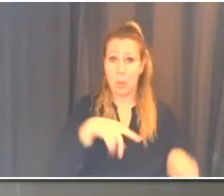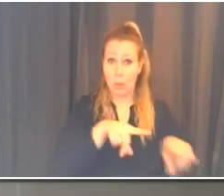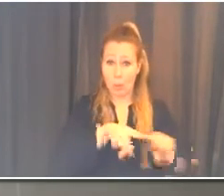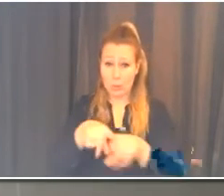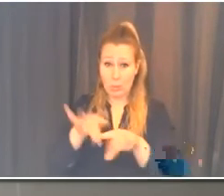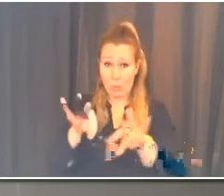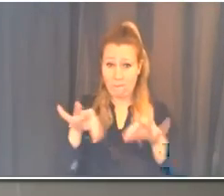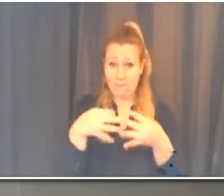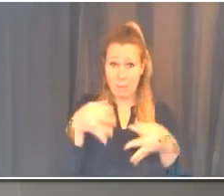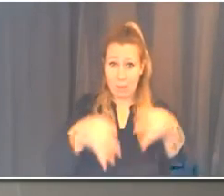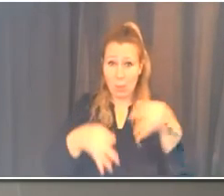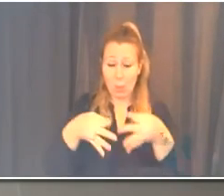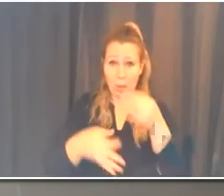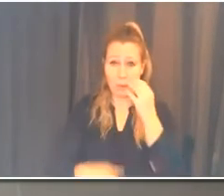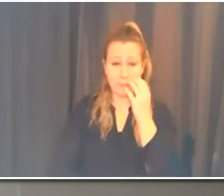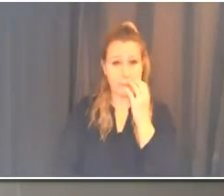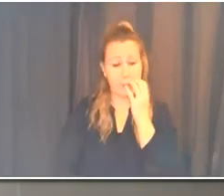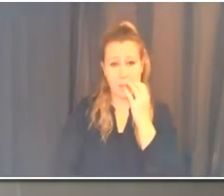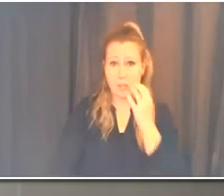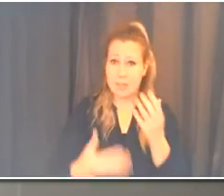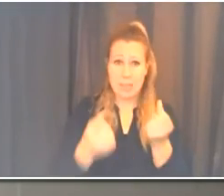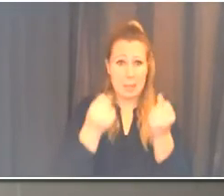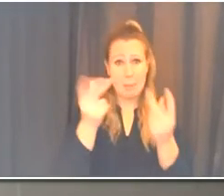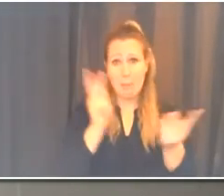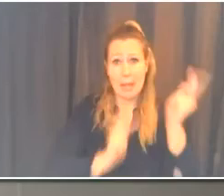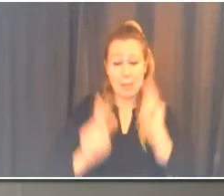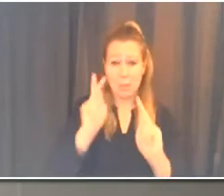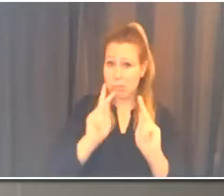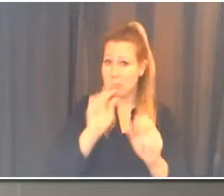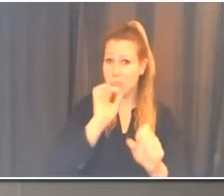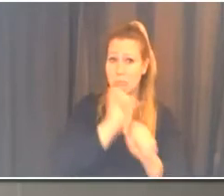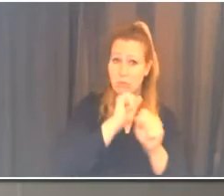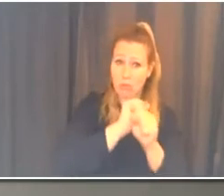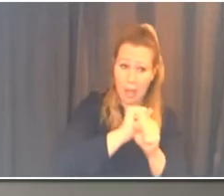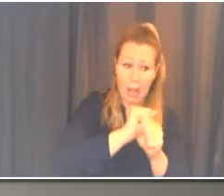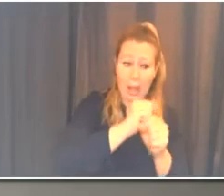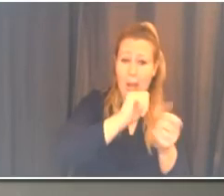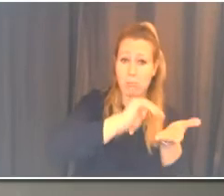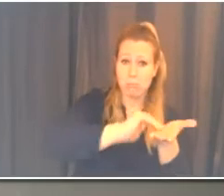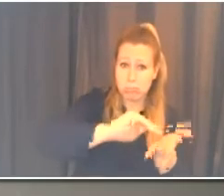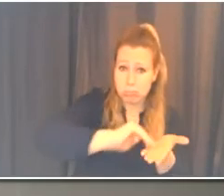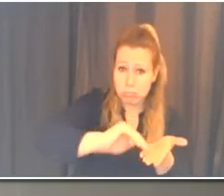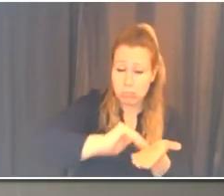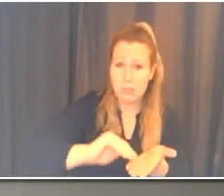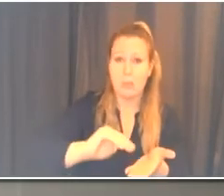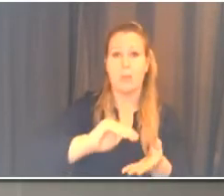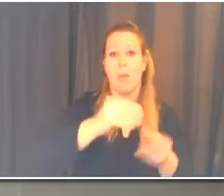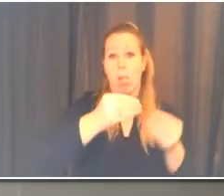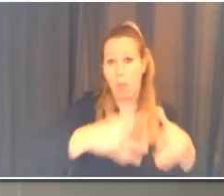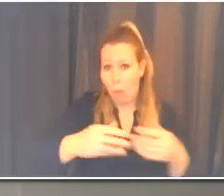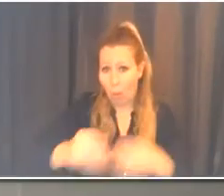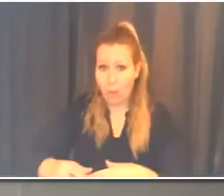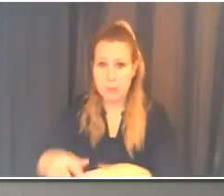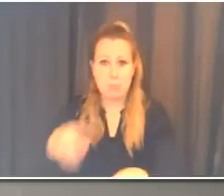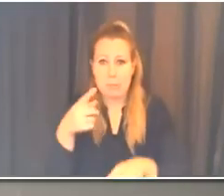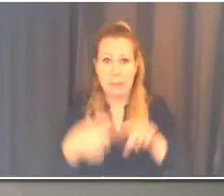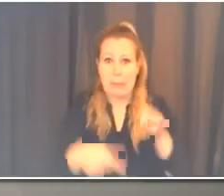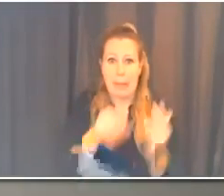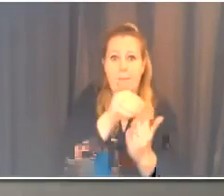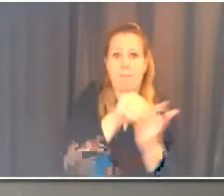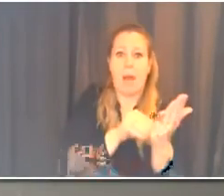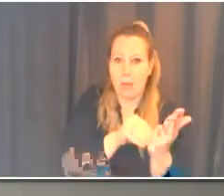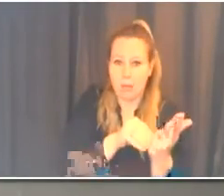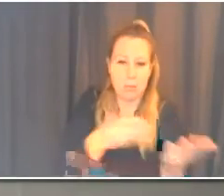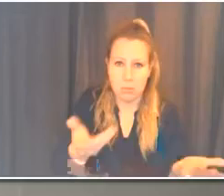through virtual means many of our clients text we've even been able to reach out to some through social media channels if that's safe but there are always the